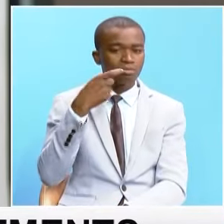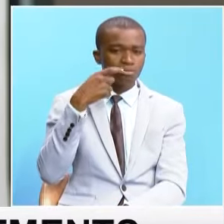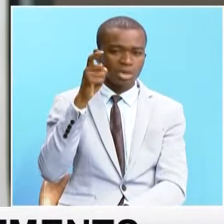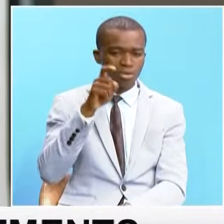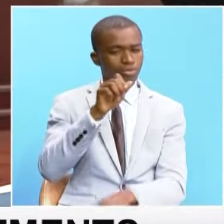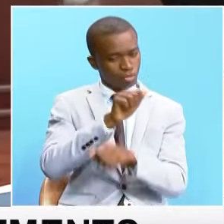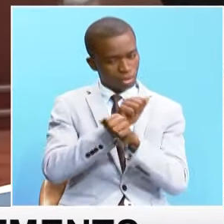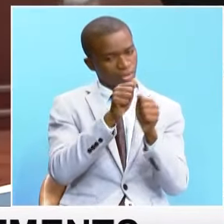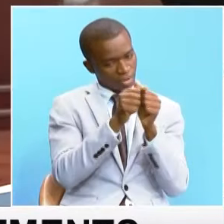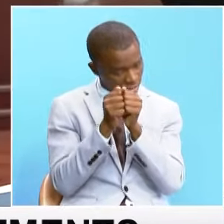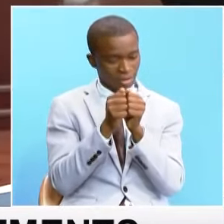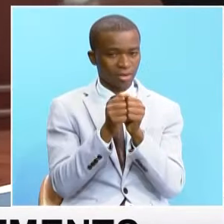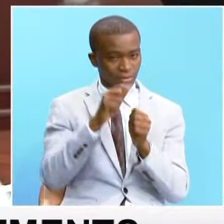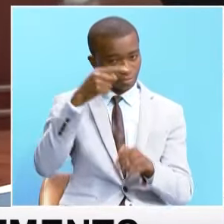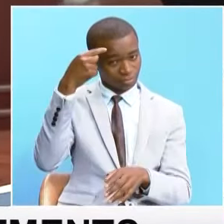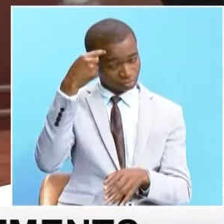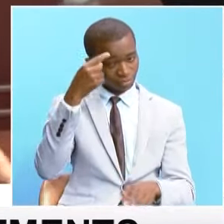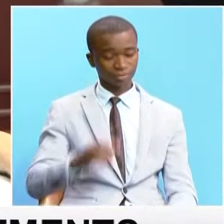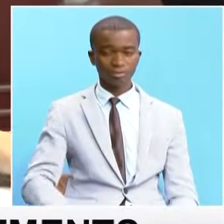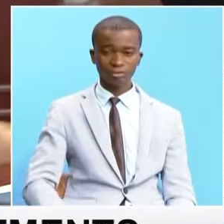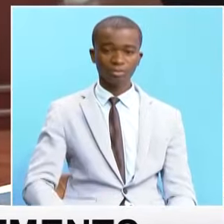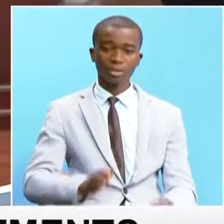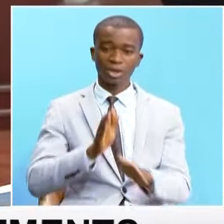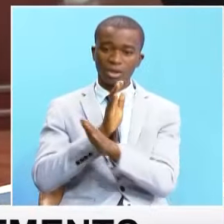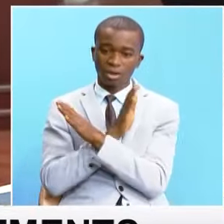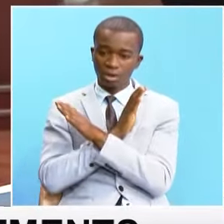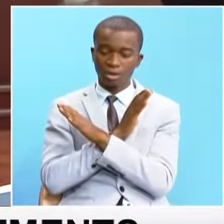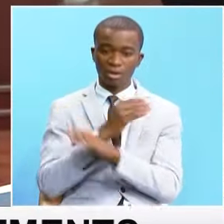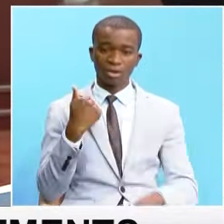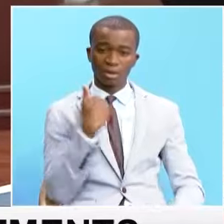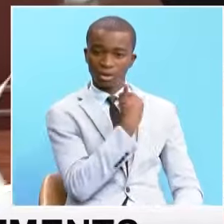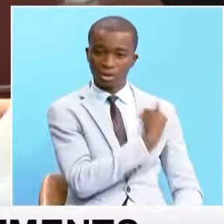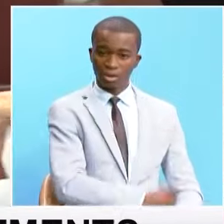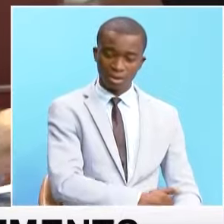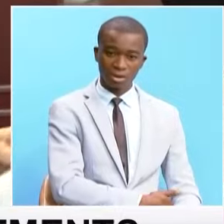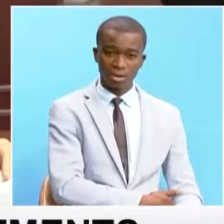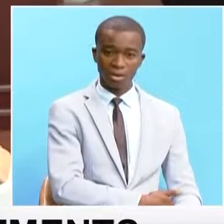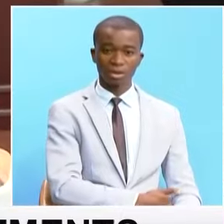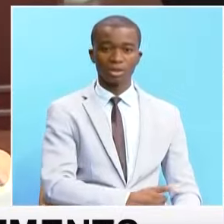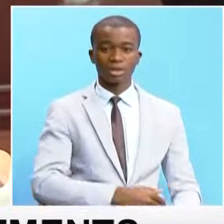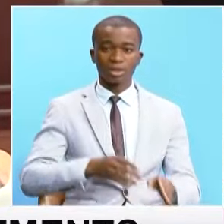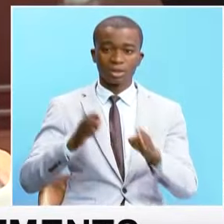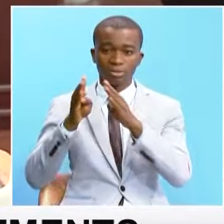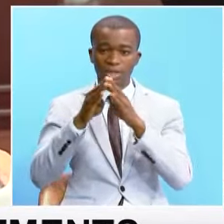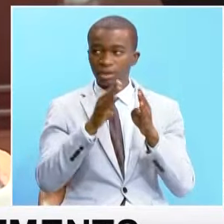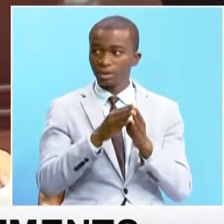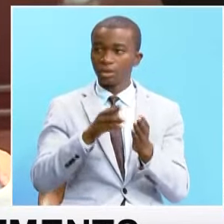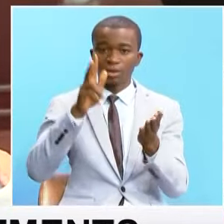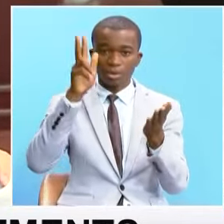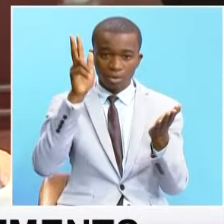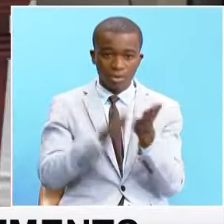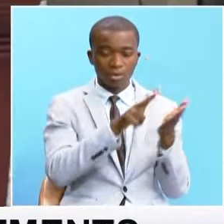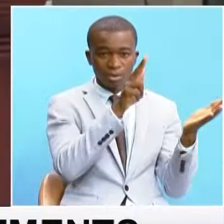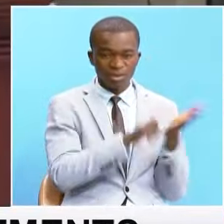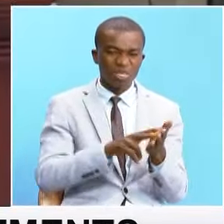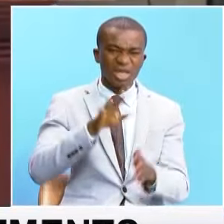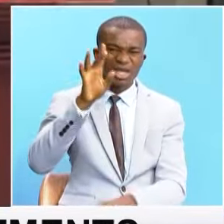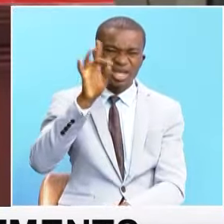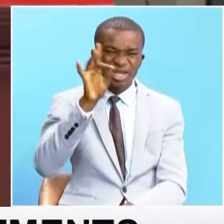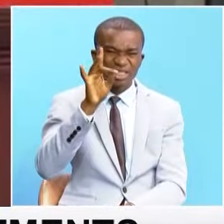to. Zambia, Jiangxi Multi-Facility Economic Zone in Chivombo, later signed 8 investment